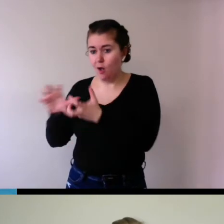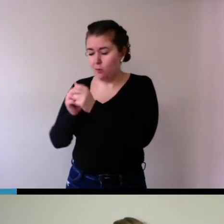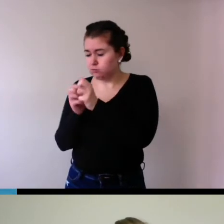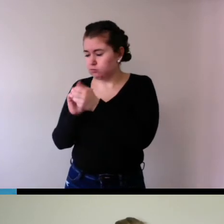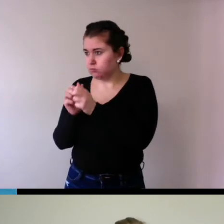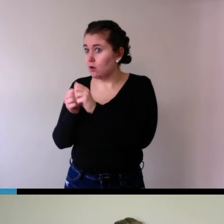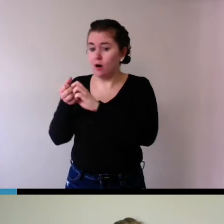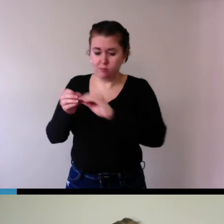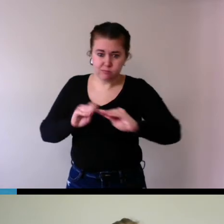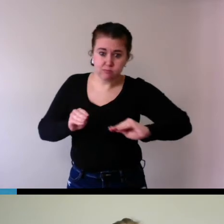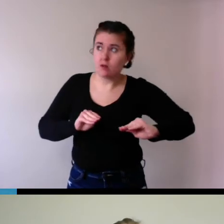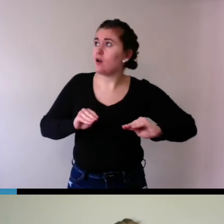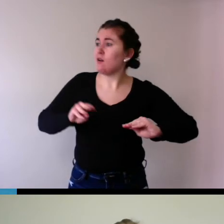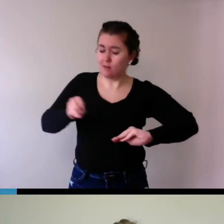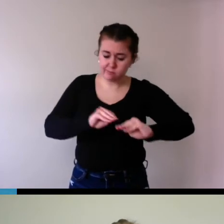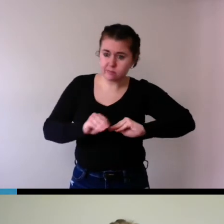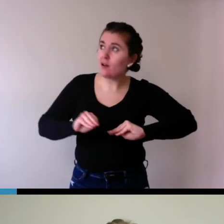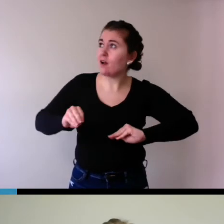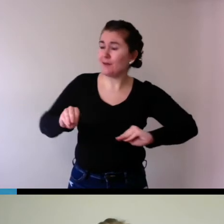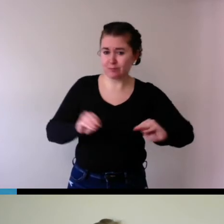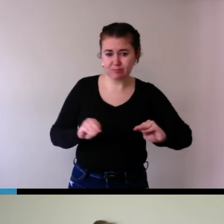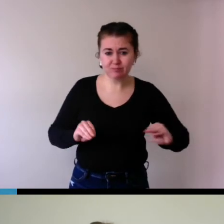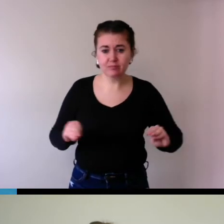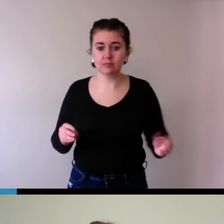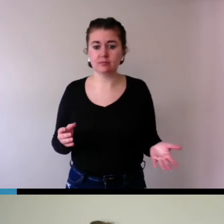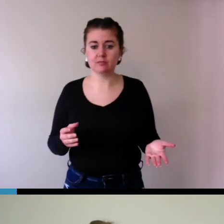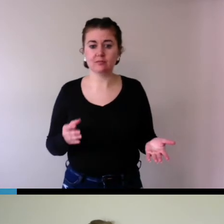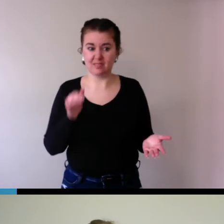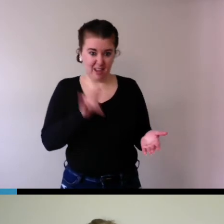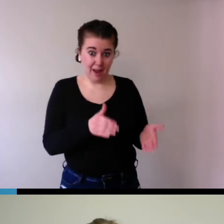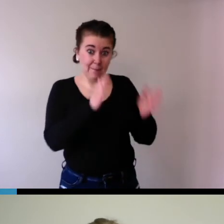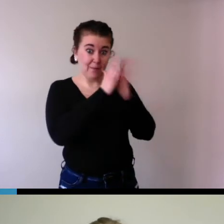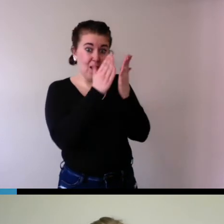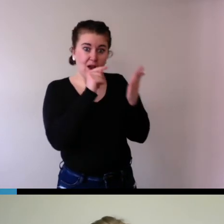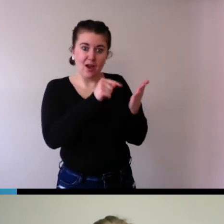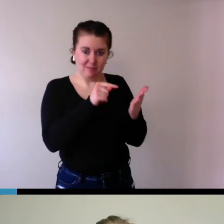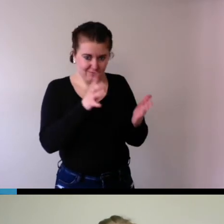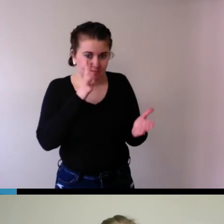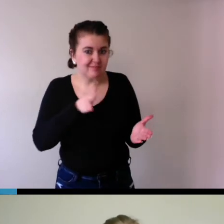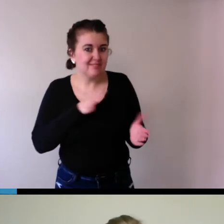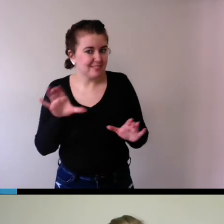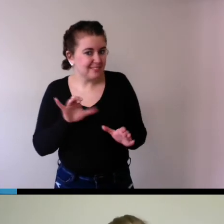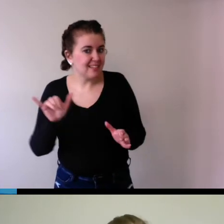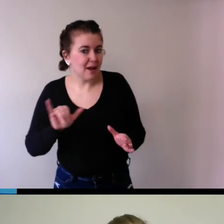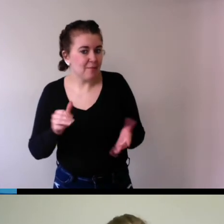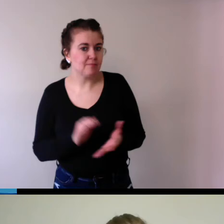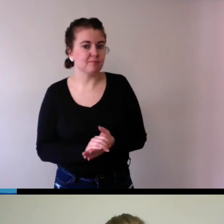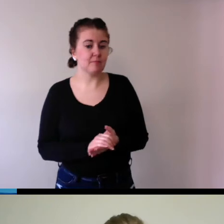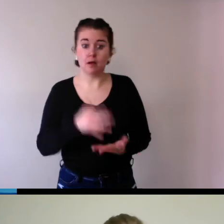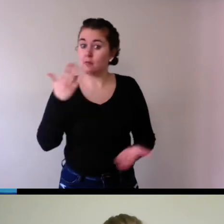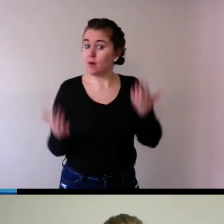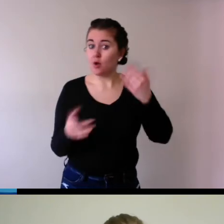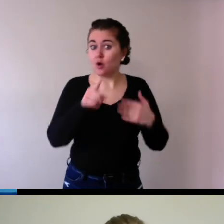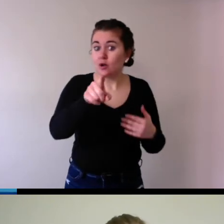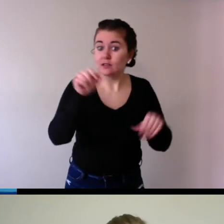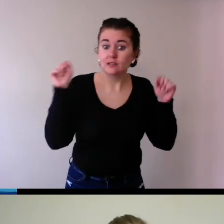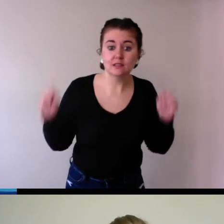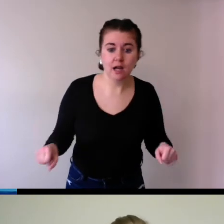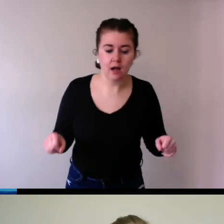make a picture of the sky. Like this person here, you could paint the